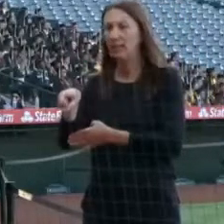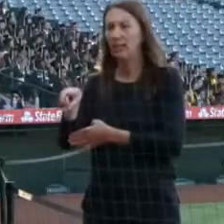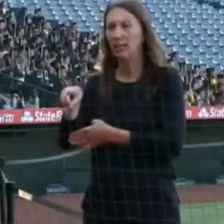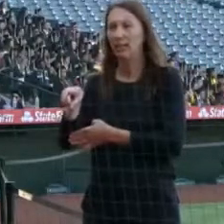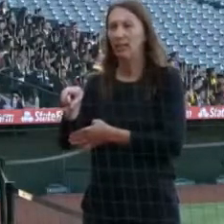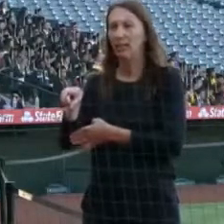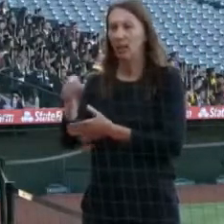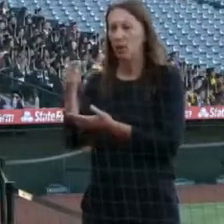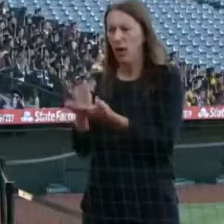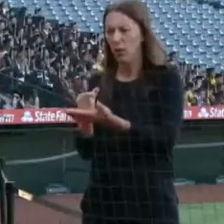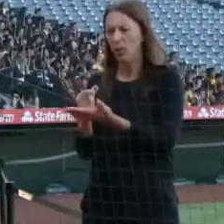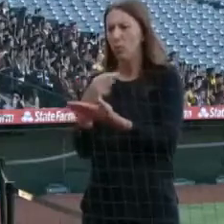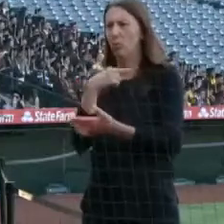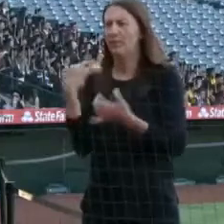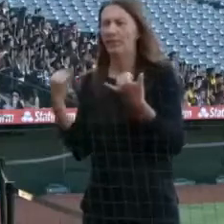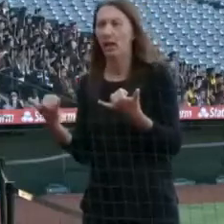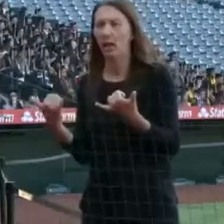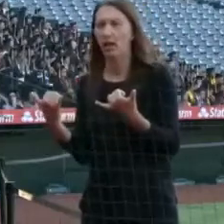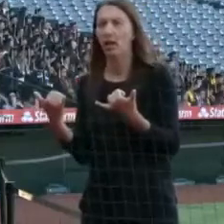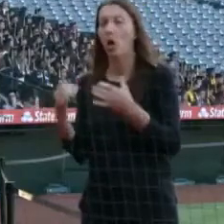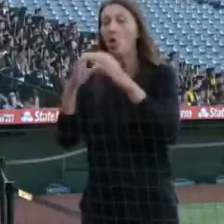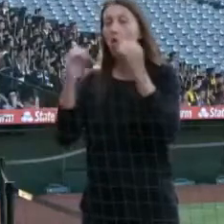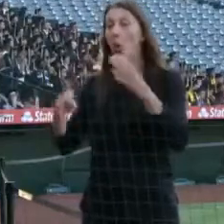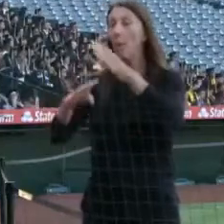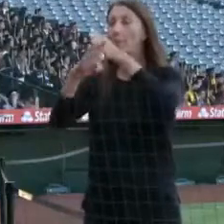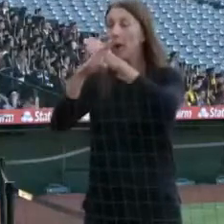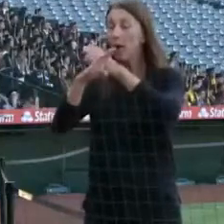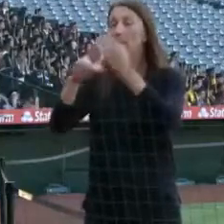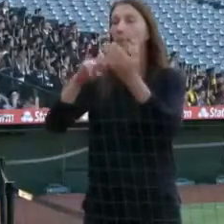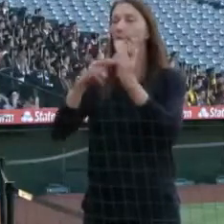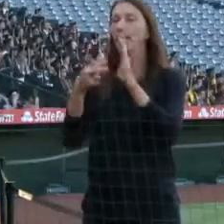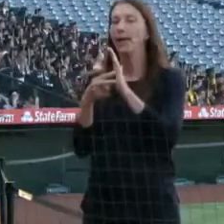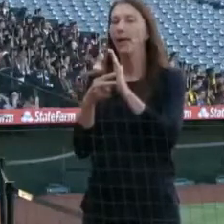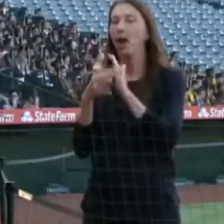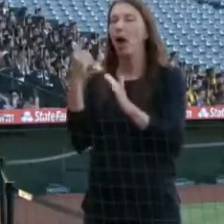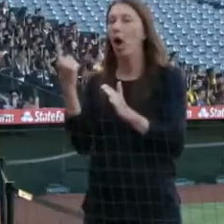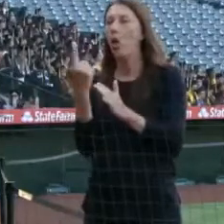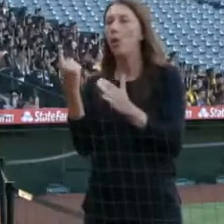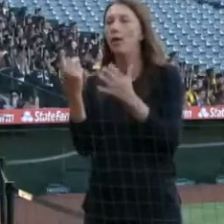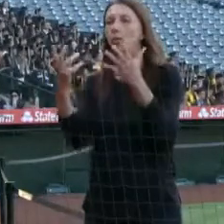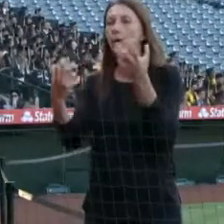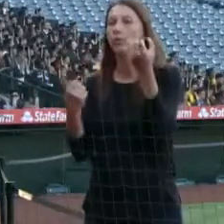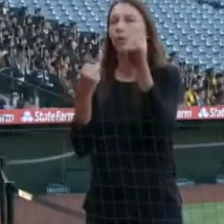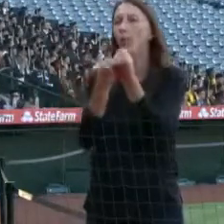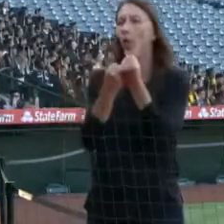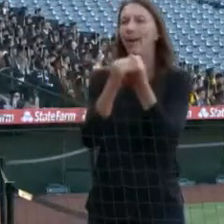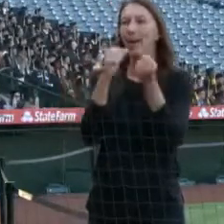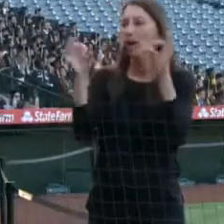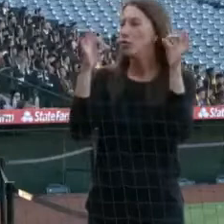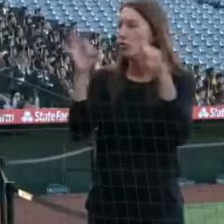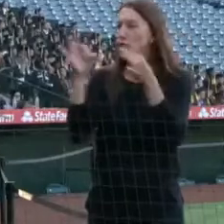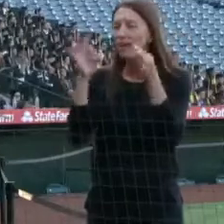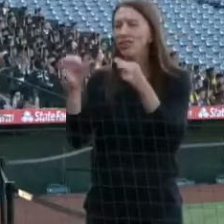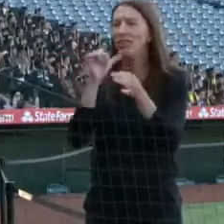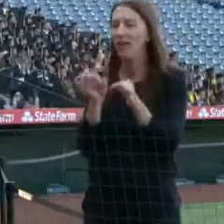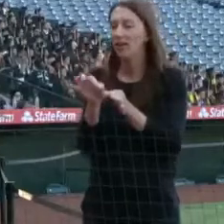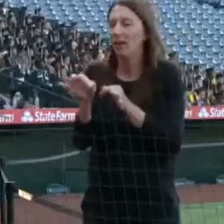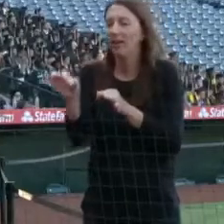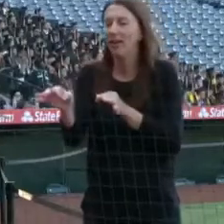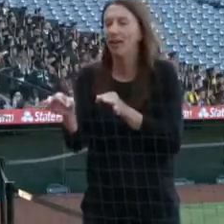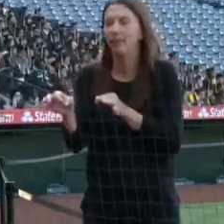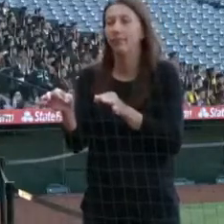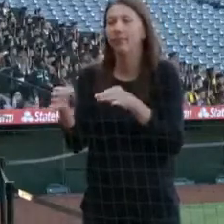barriers means that we're always looking to be a support, not a distraction or delay. While we're not the biggest